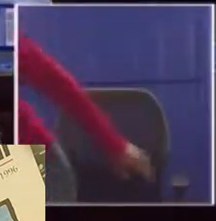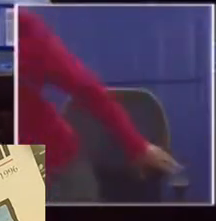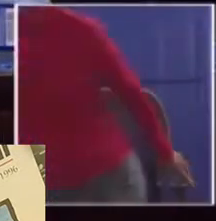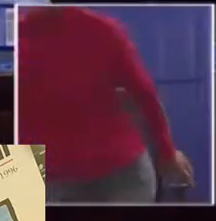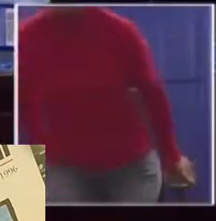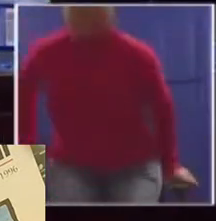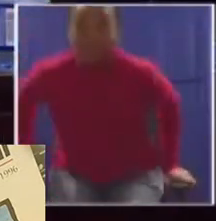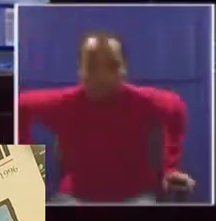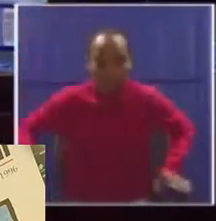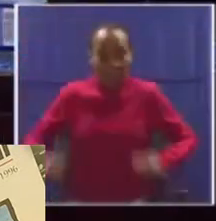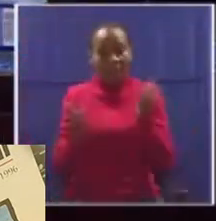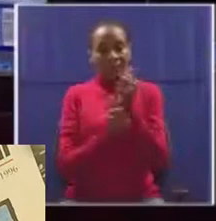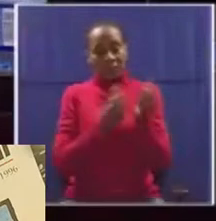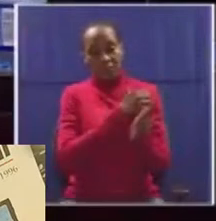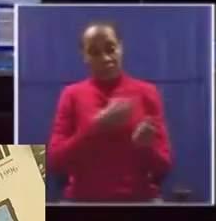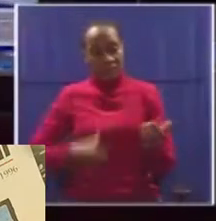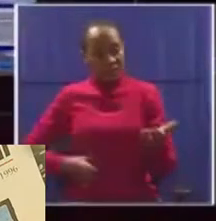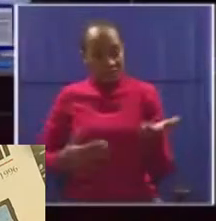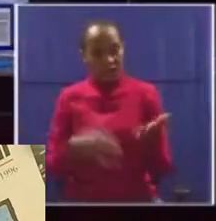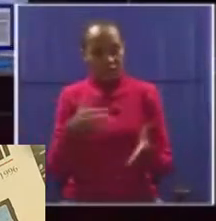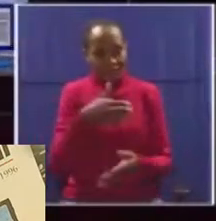in absentia